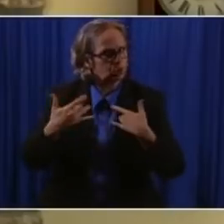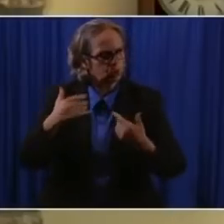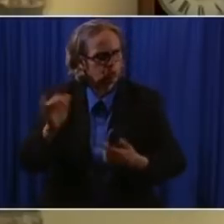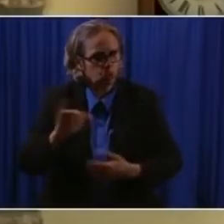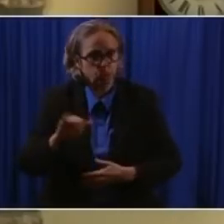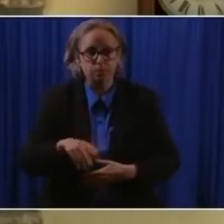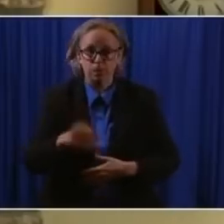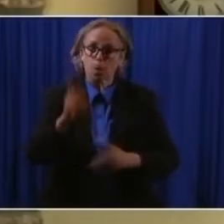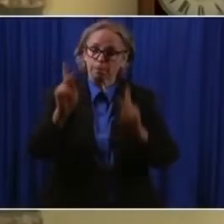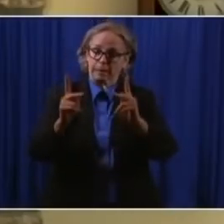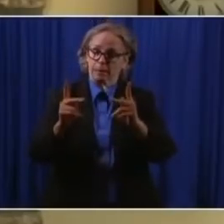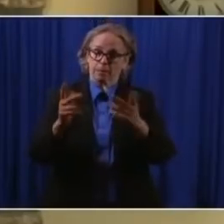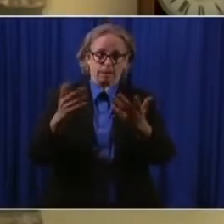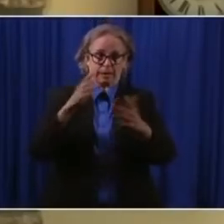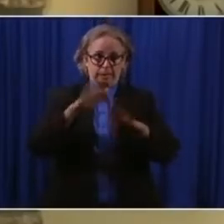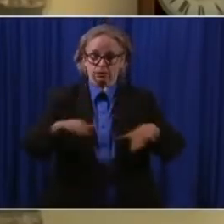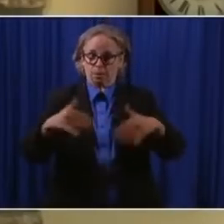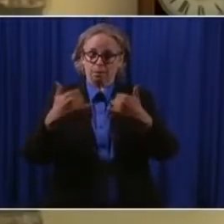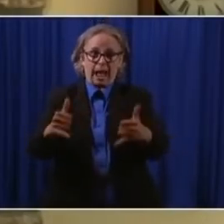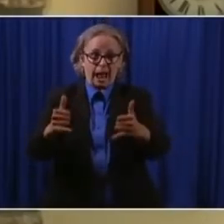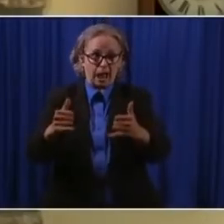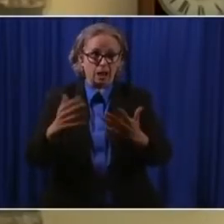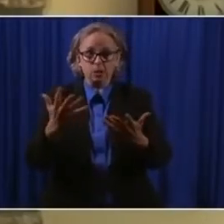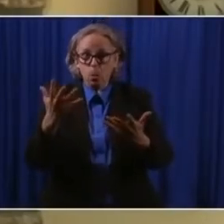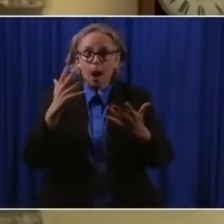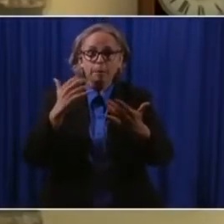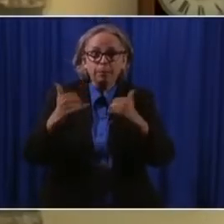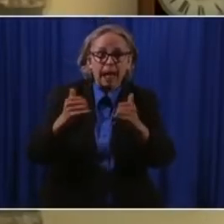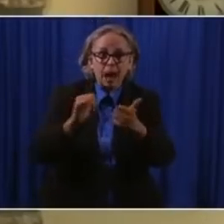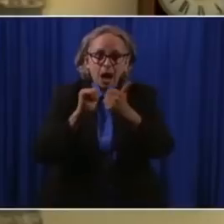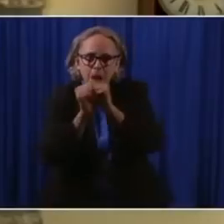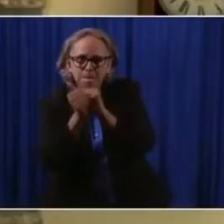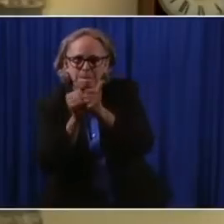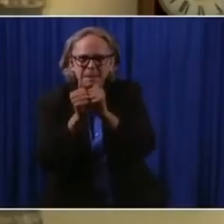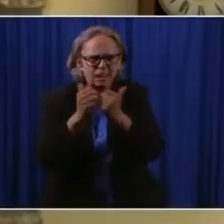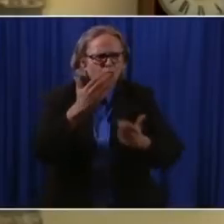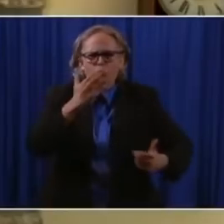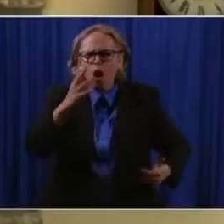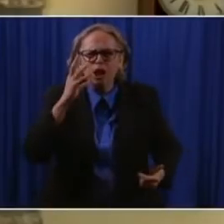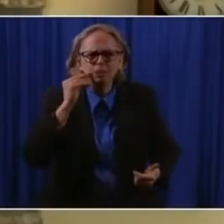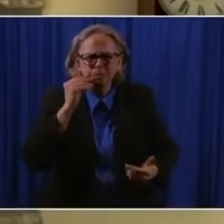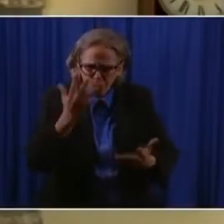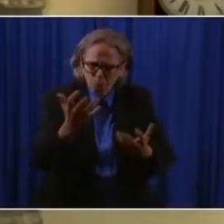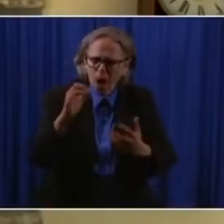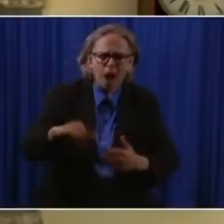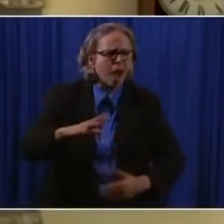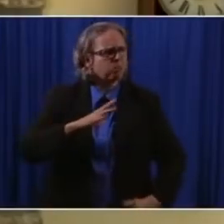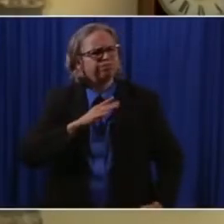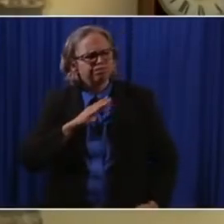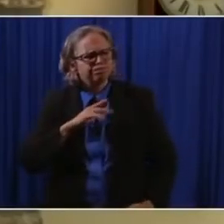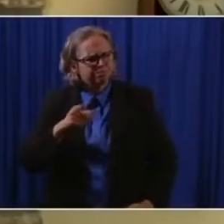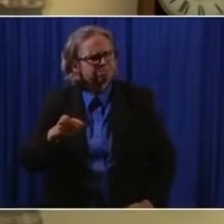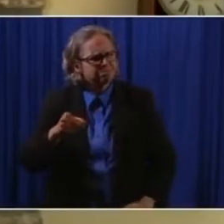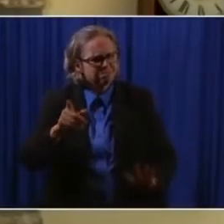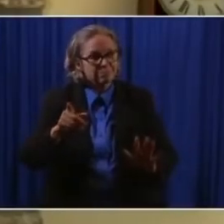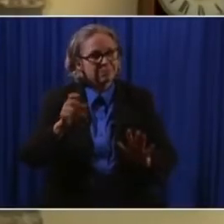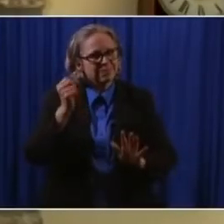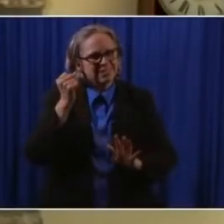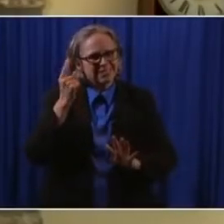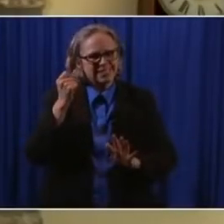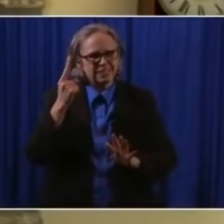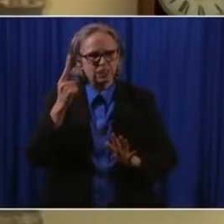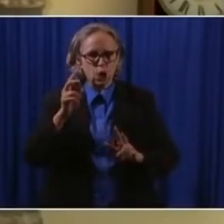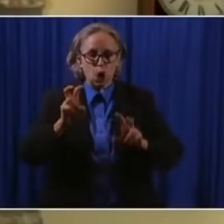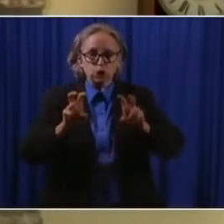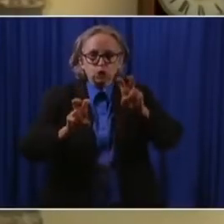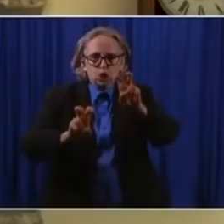We want them to compete. We want them to have a great experience. But these tournaments